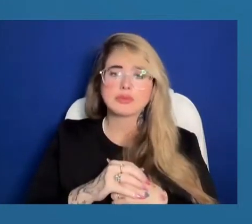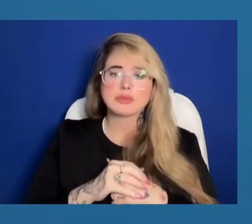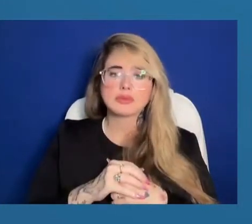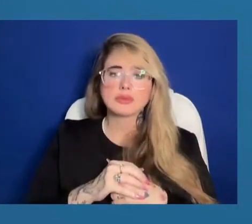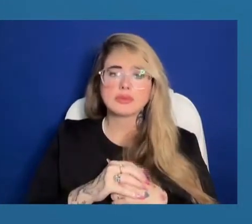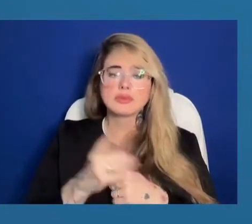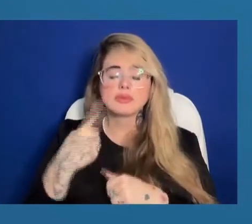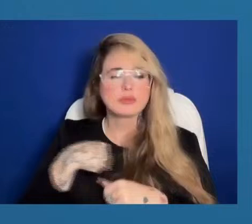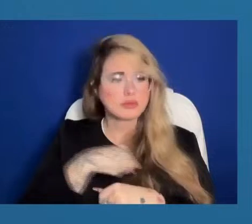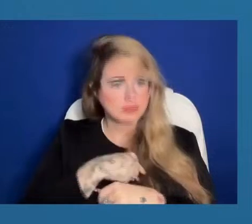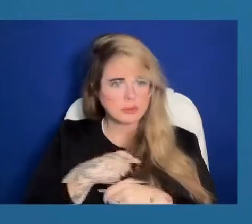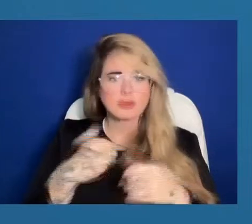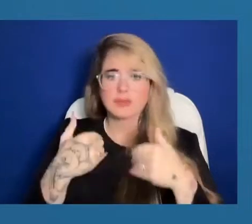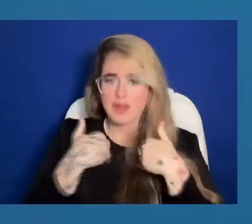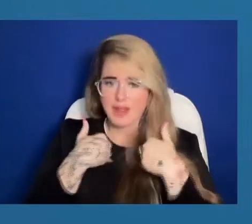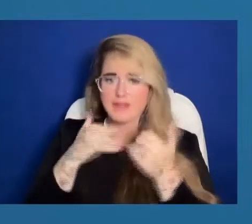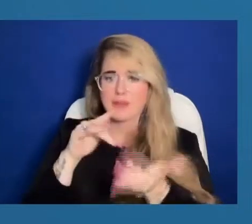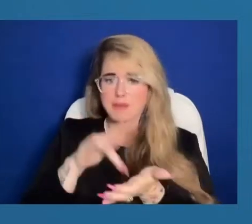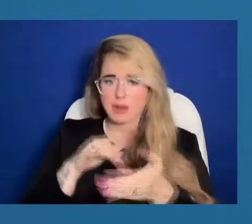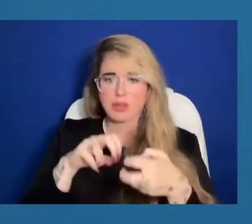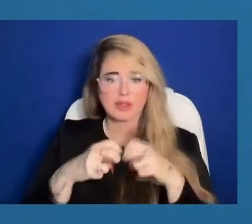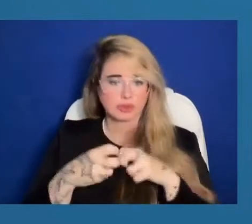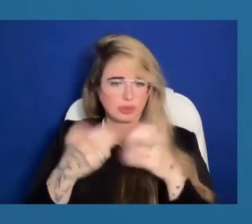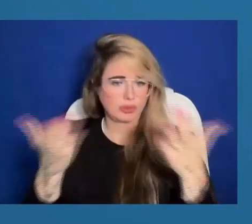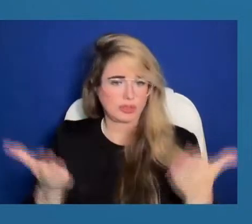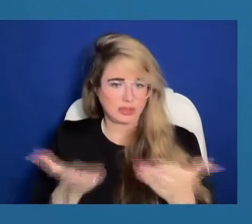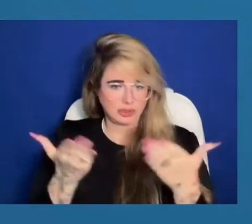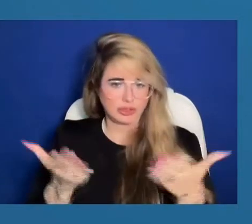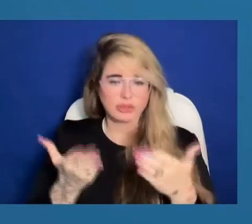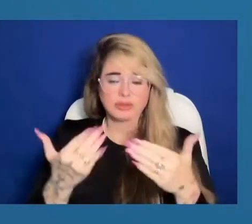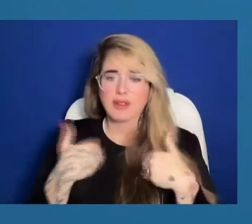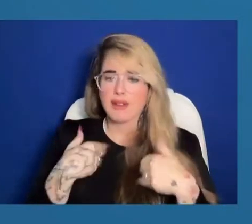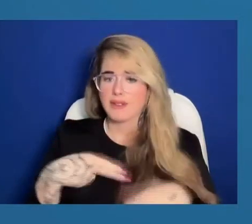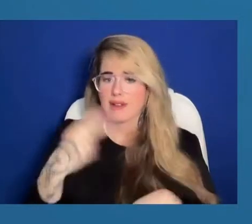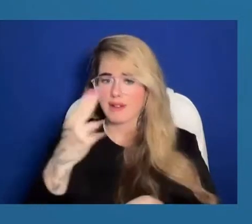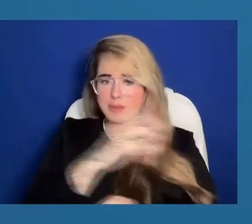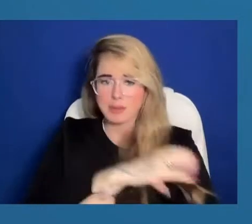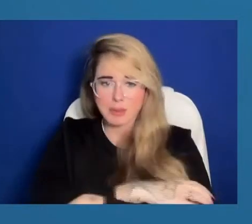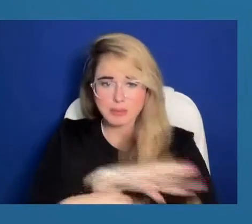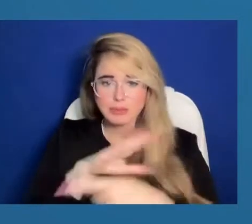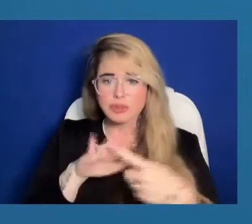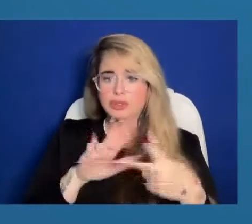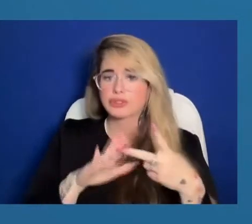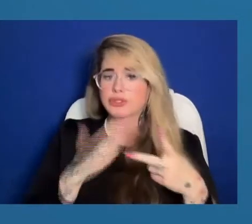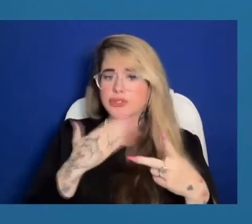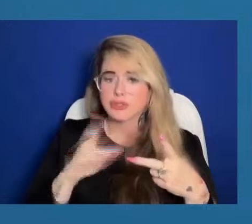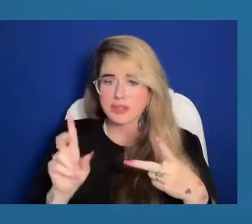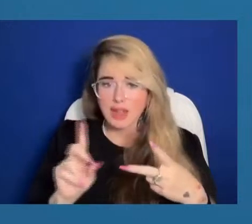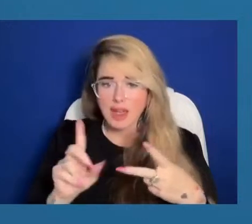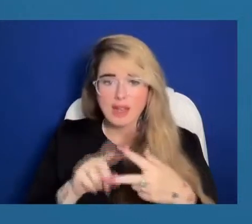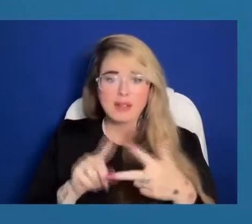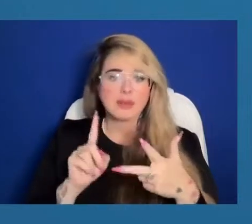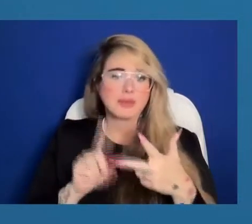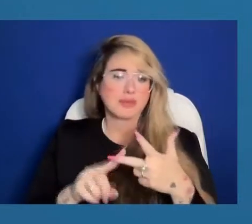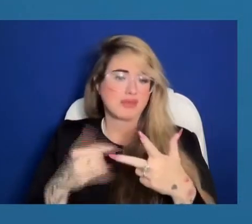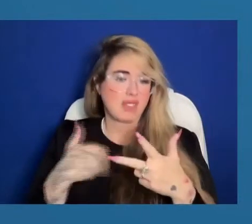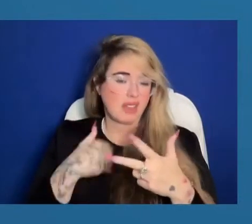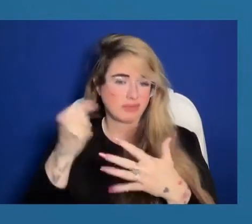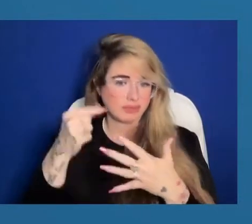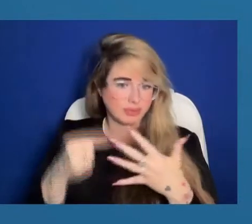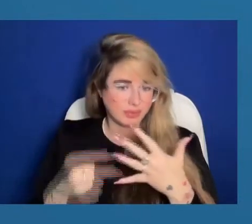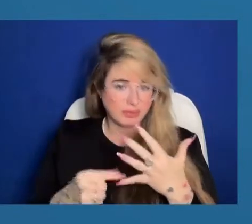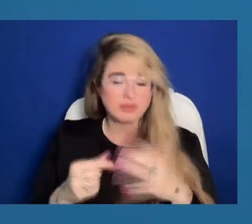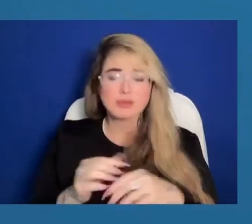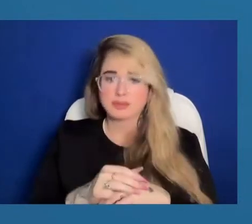We have medical issues. We suffer for high blood pressure, diabetes, the mortality rate is high,